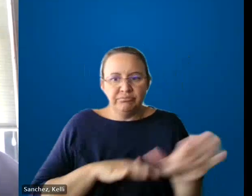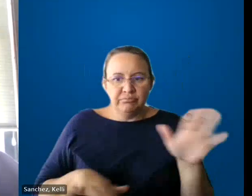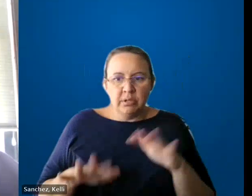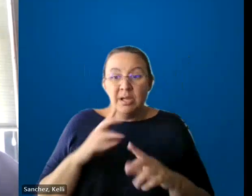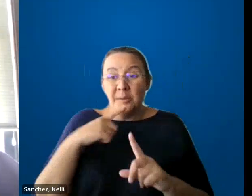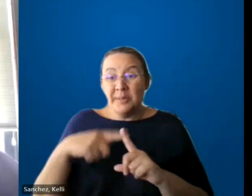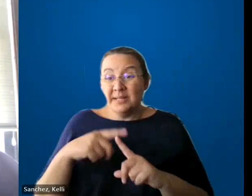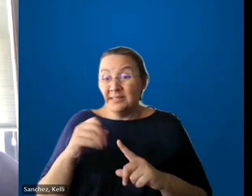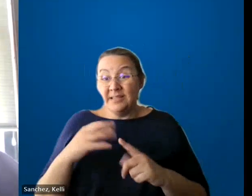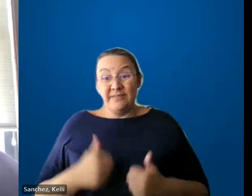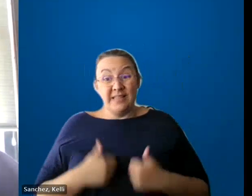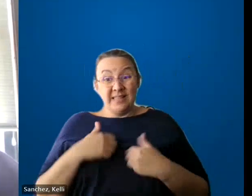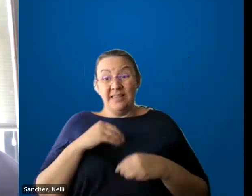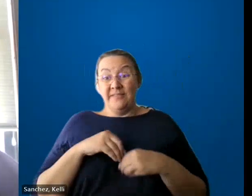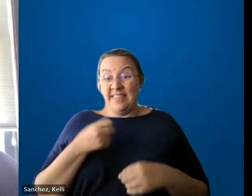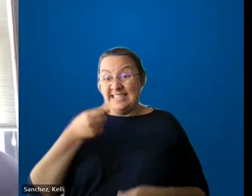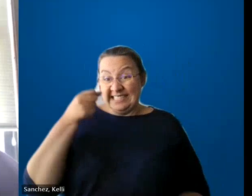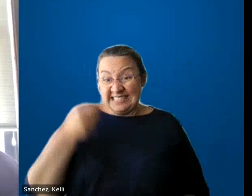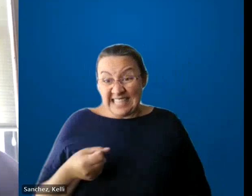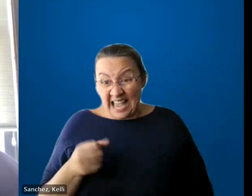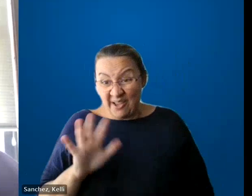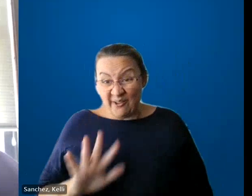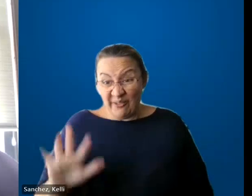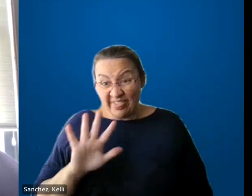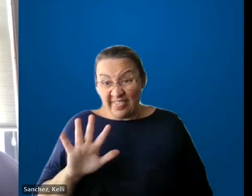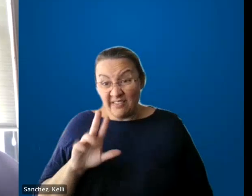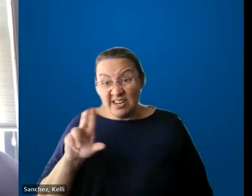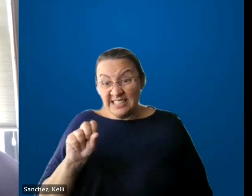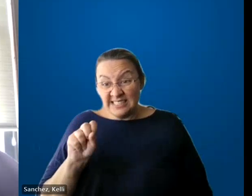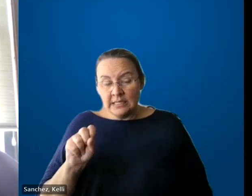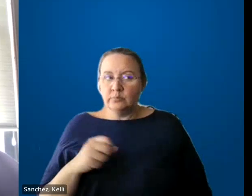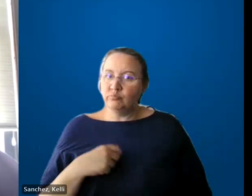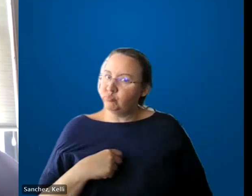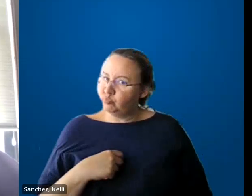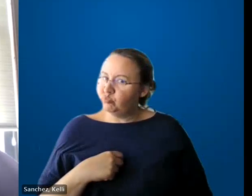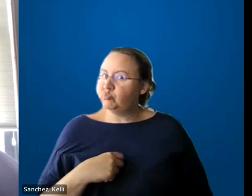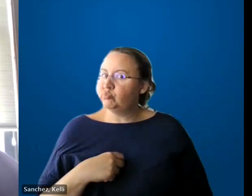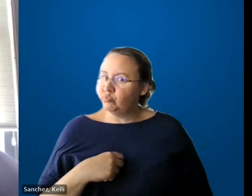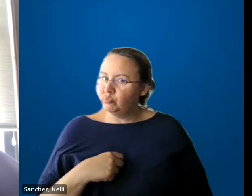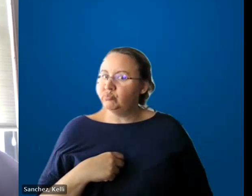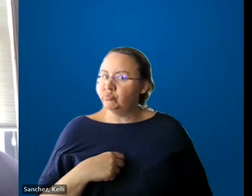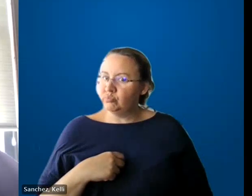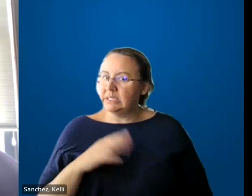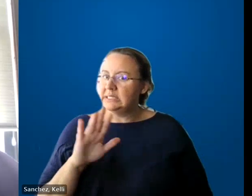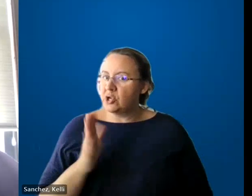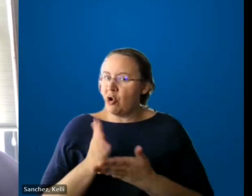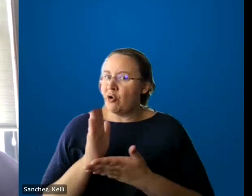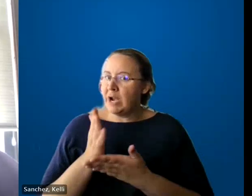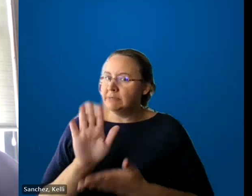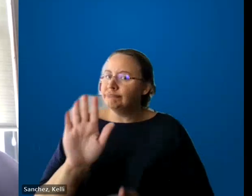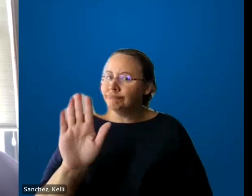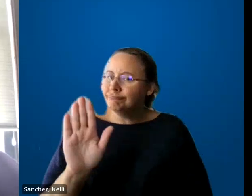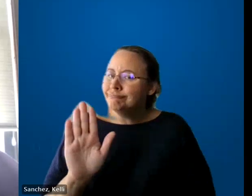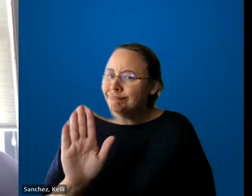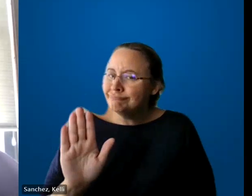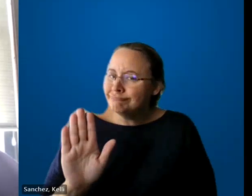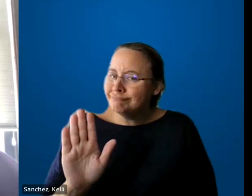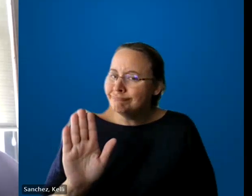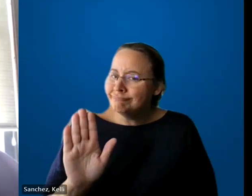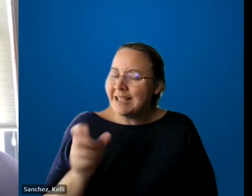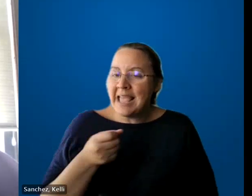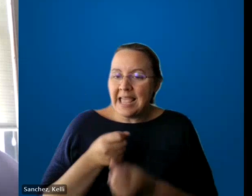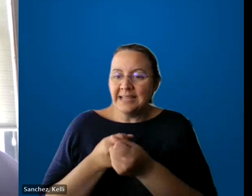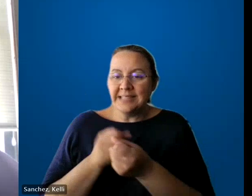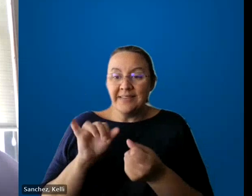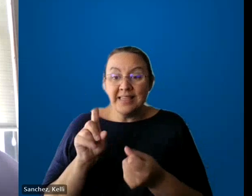as somebody who lives in the deep South, I definitely just want to say uh, it's okay. It's advocates like you